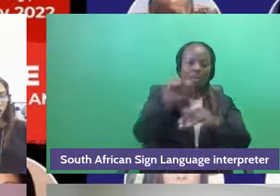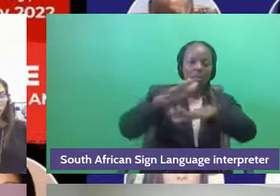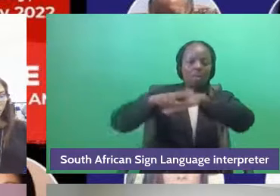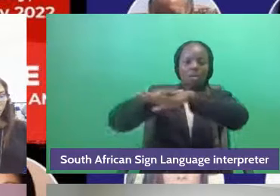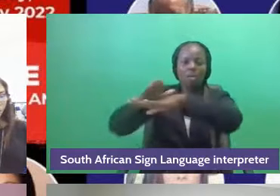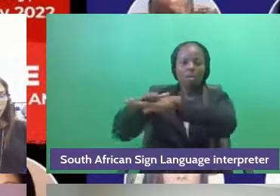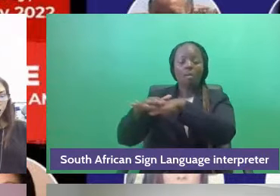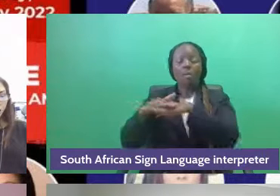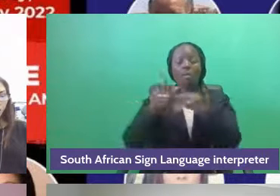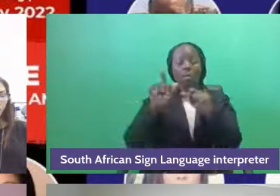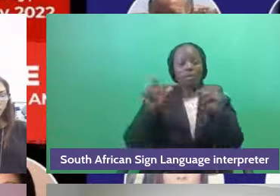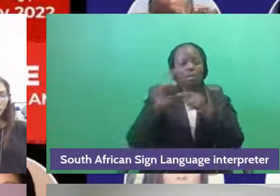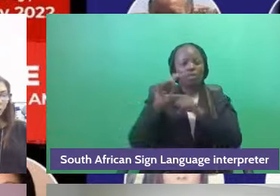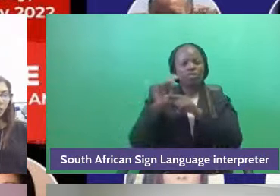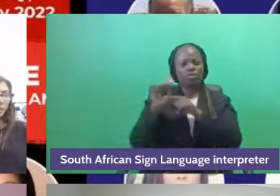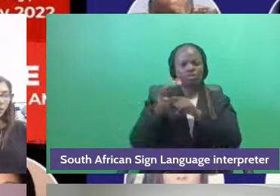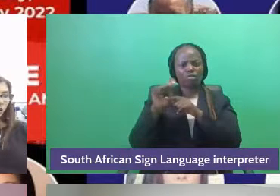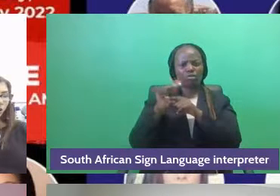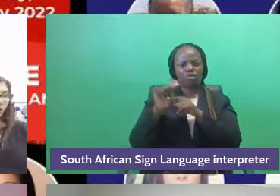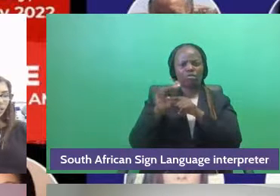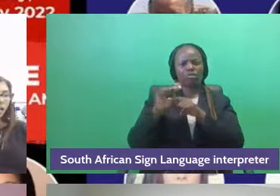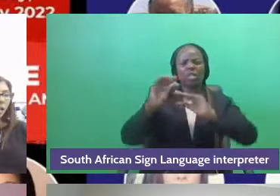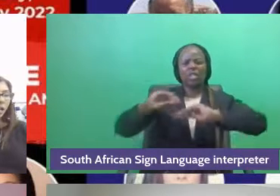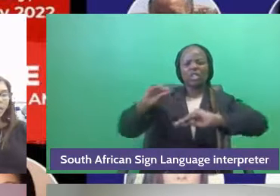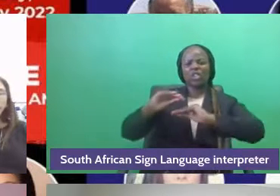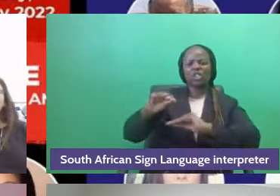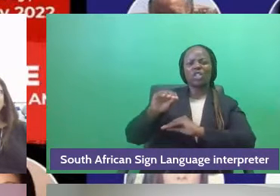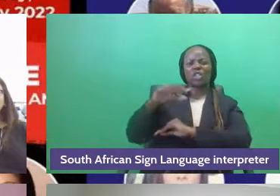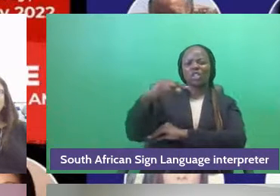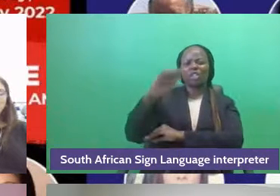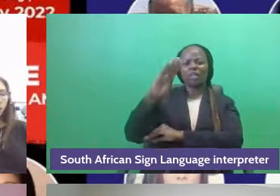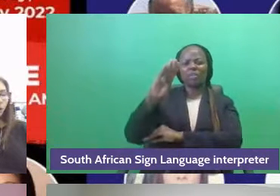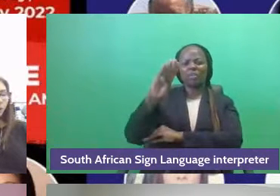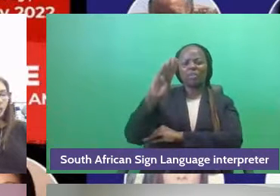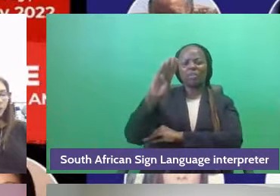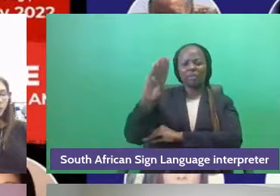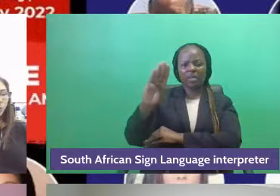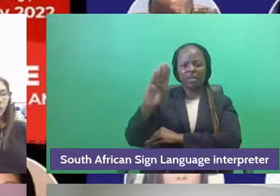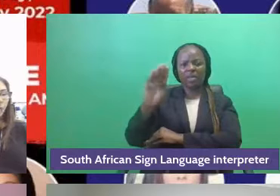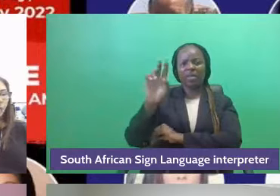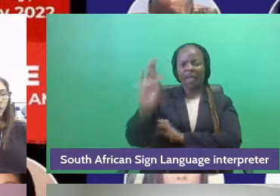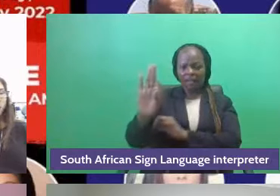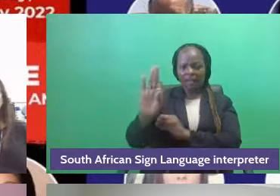offered training on a range of GBF-related topics, and KZNDA